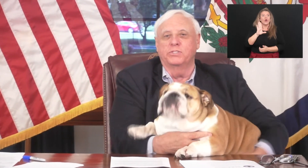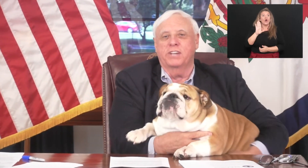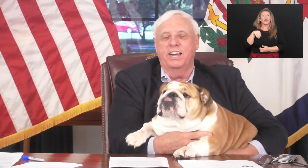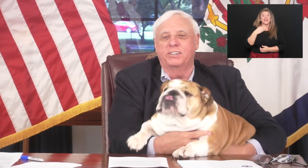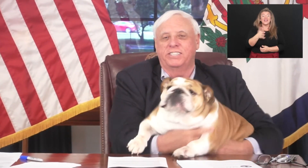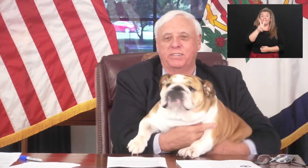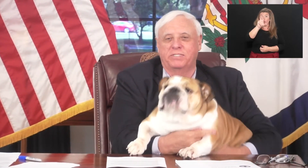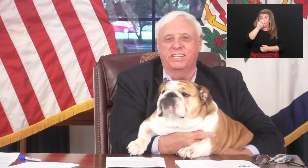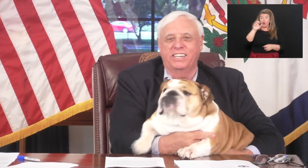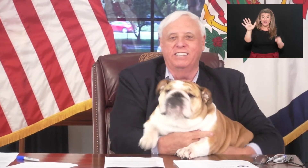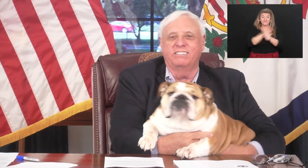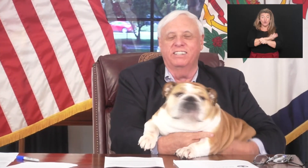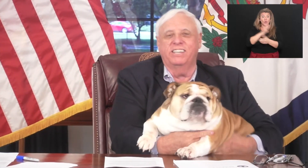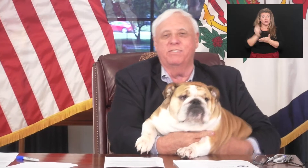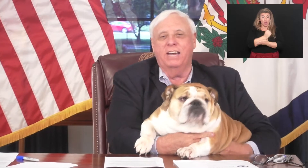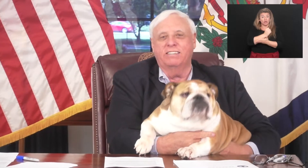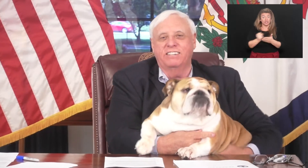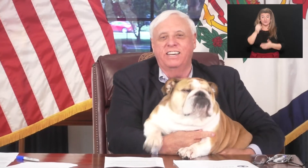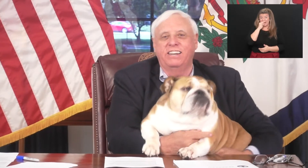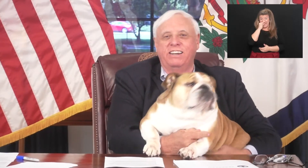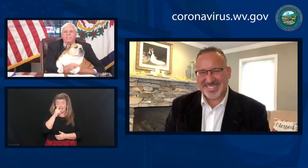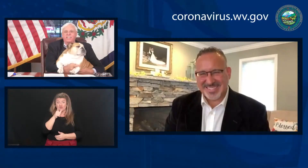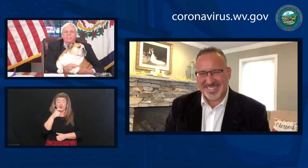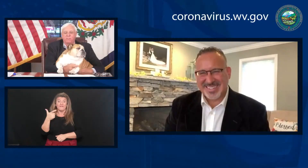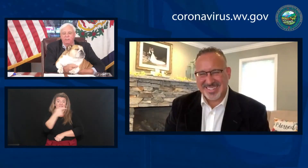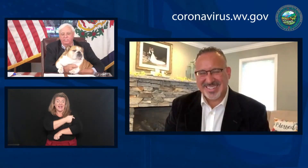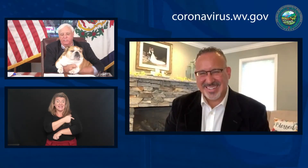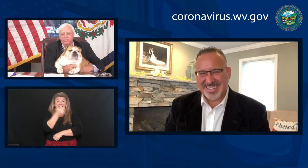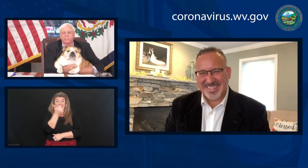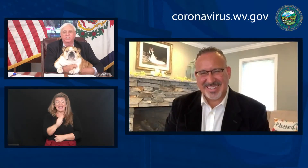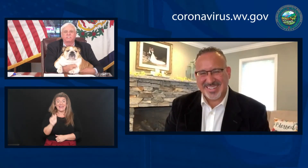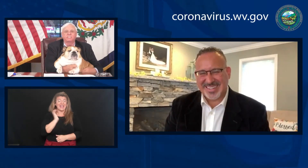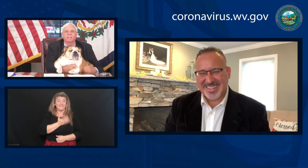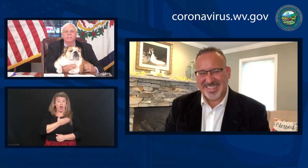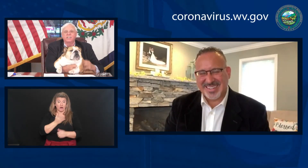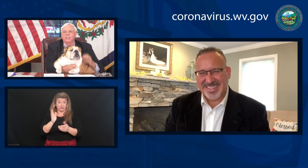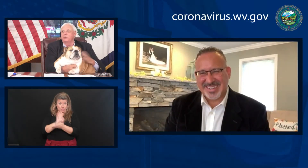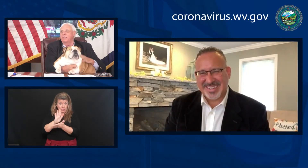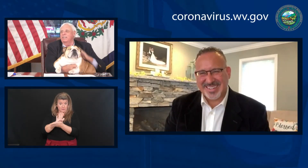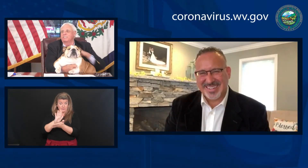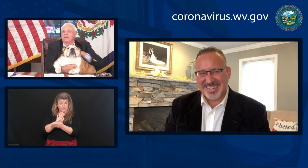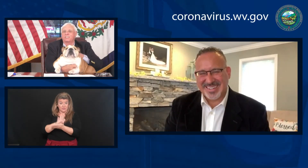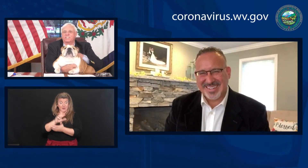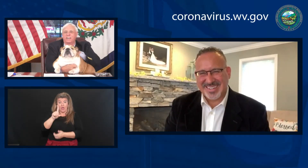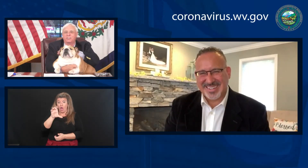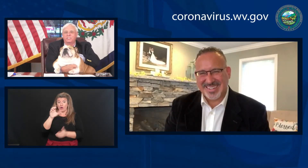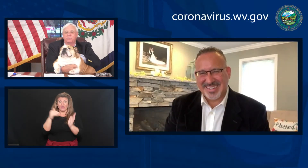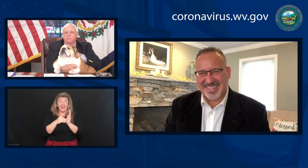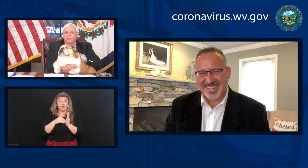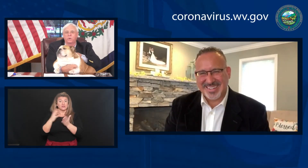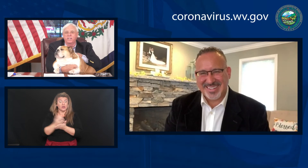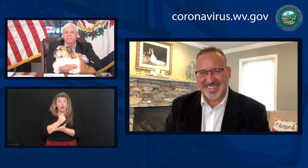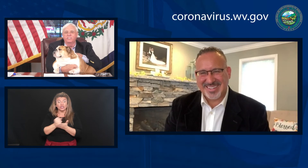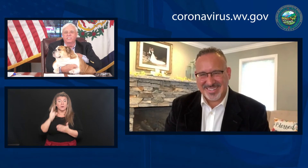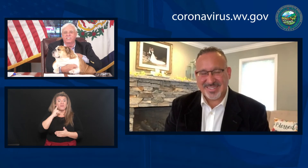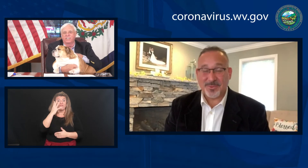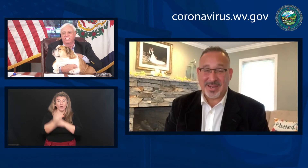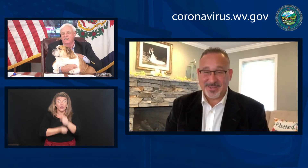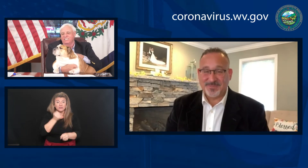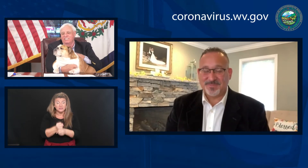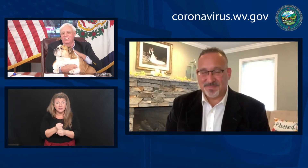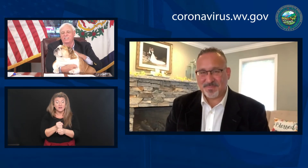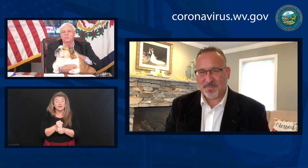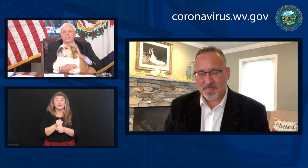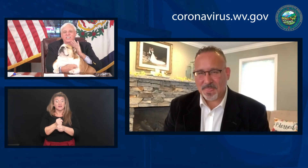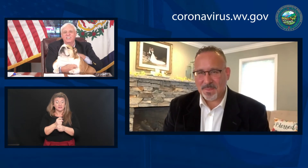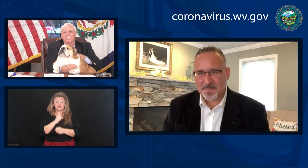full scholarships to kids that get vaccinated at any of our institutions. It's a $100,000 scholarship for 4 years. And wow.